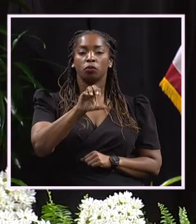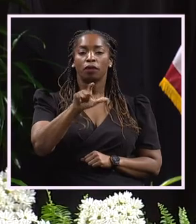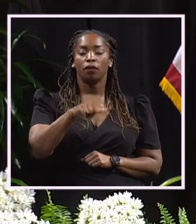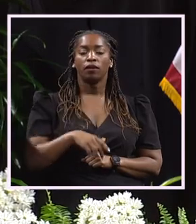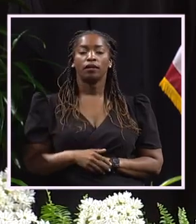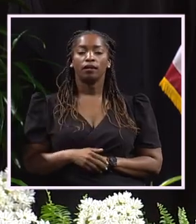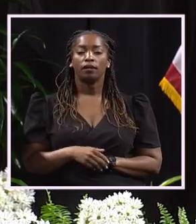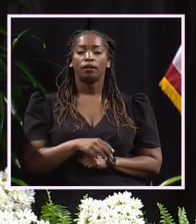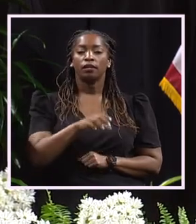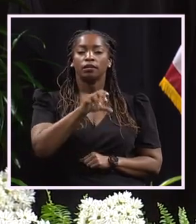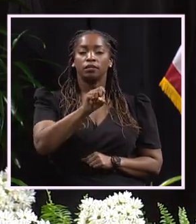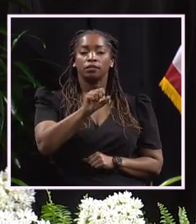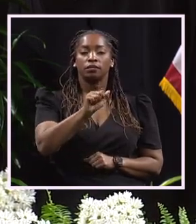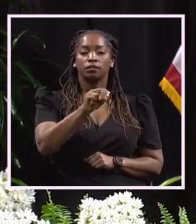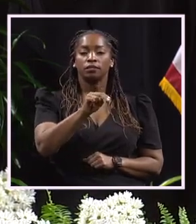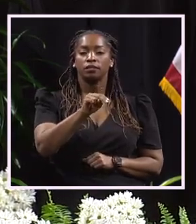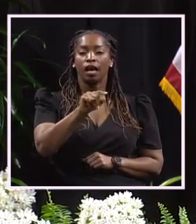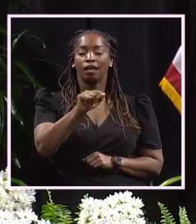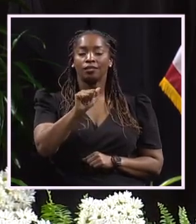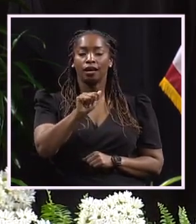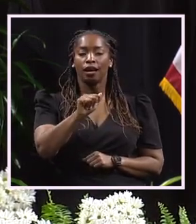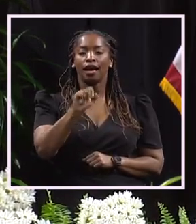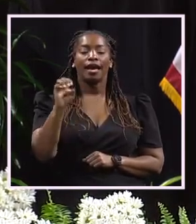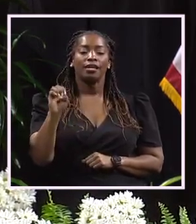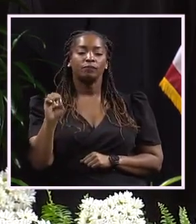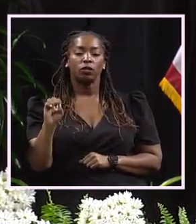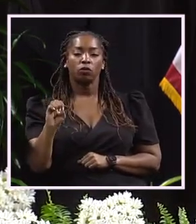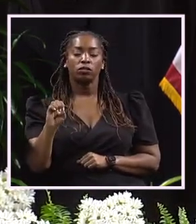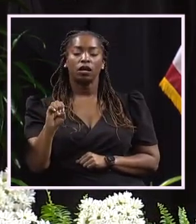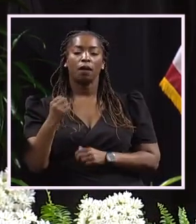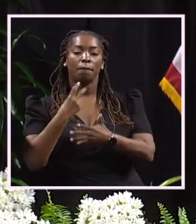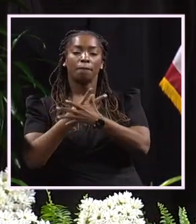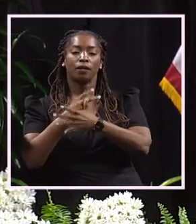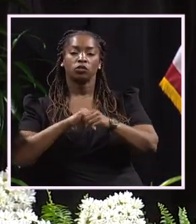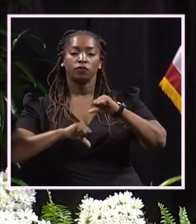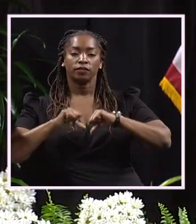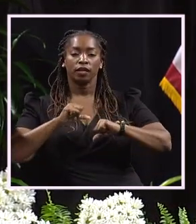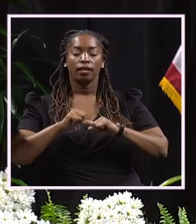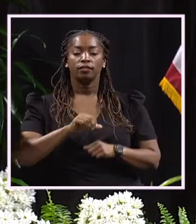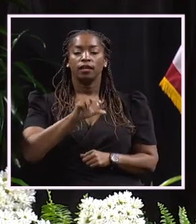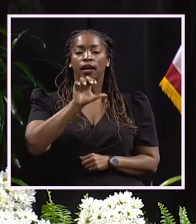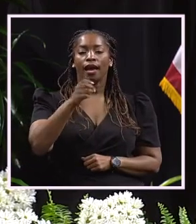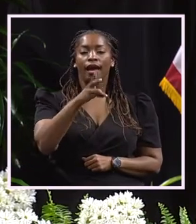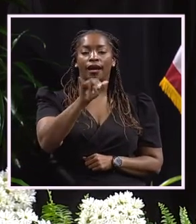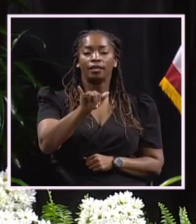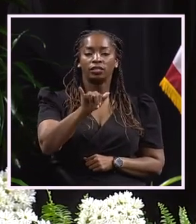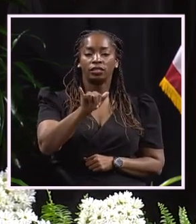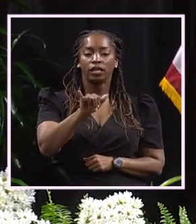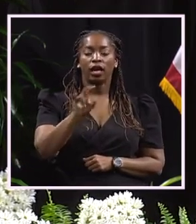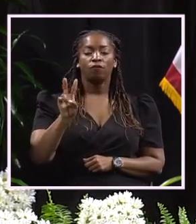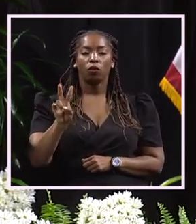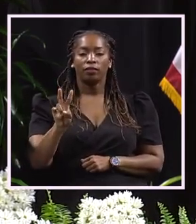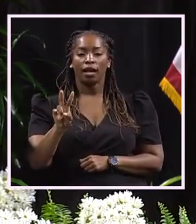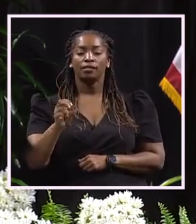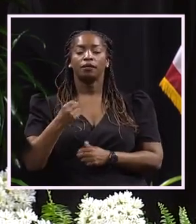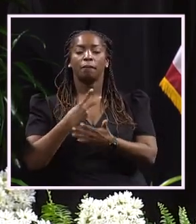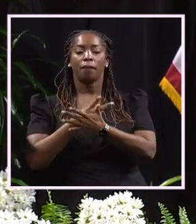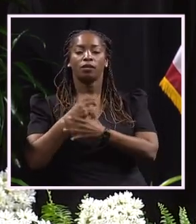Santa Espinosa, Master of Science. Ashley Cortez, Master of